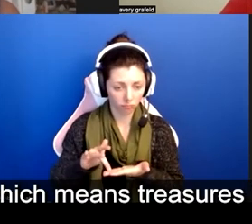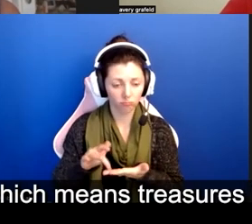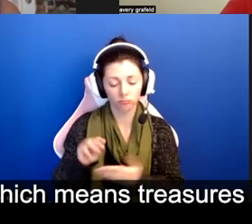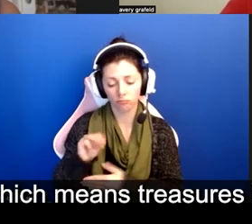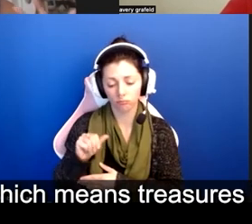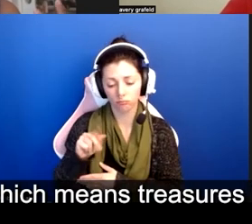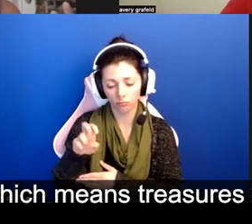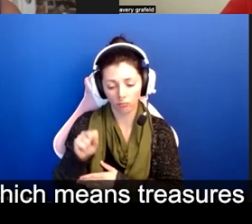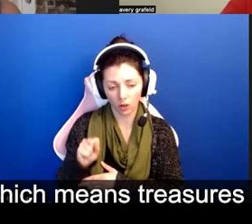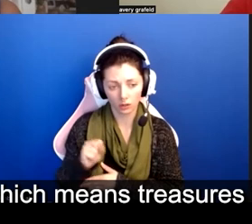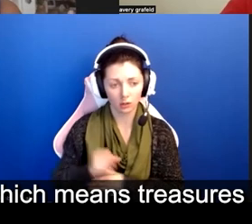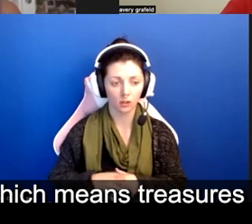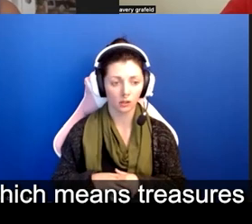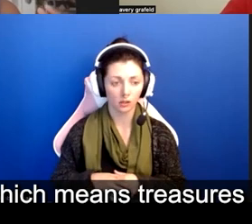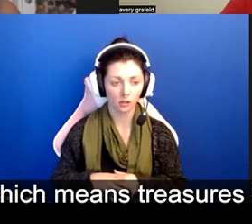taonga, so